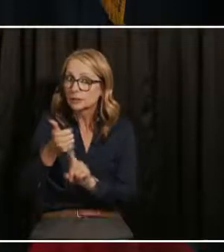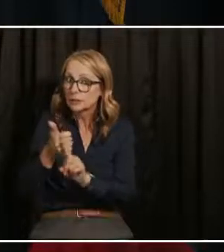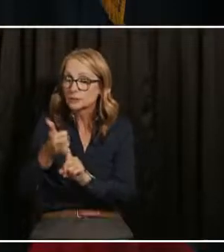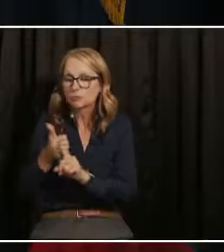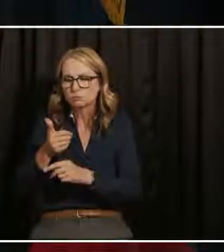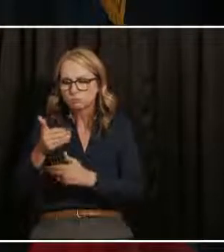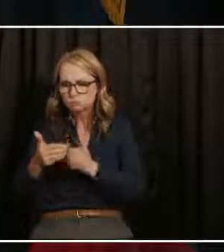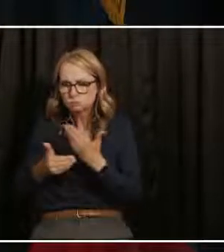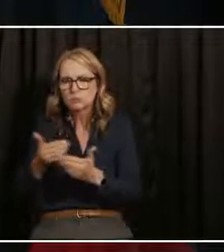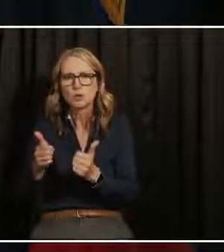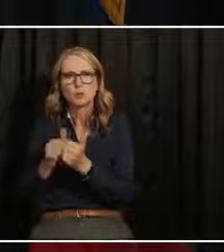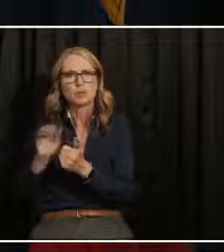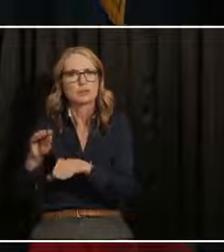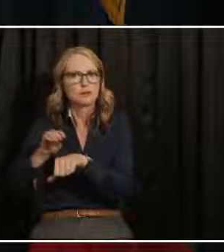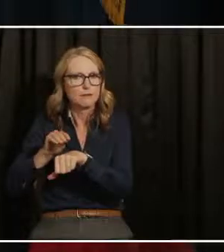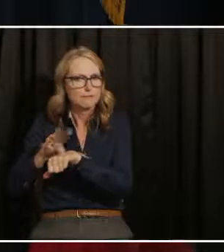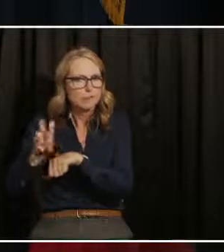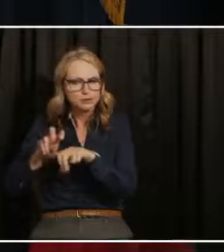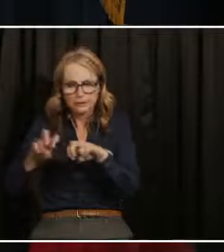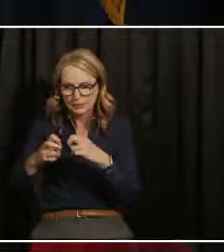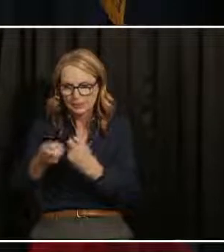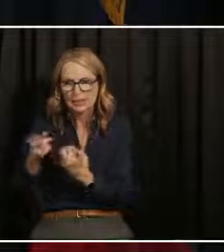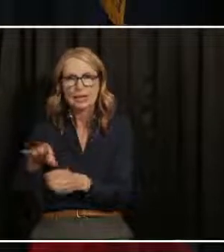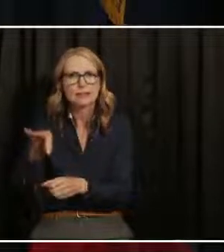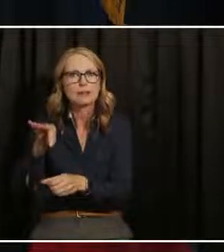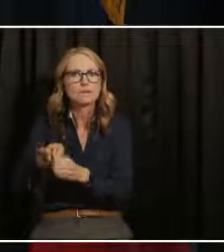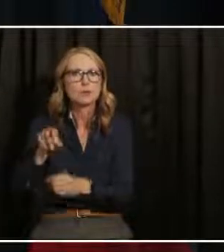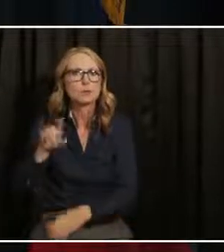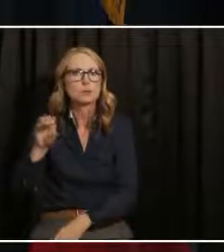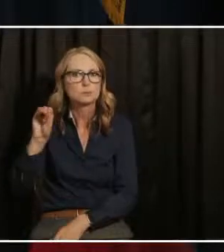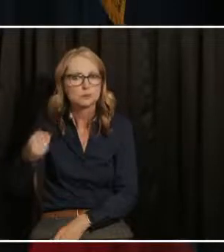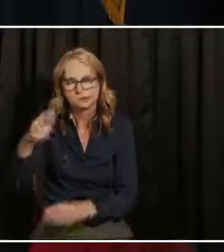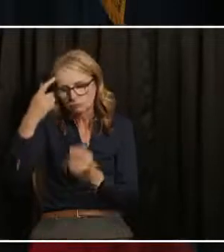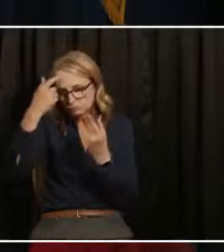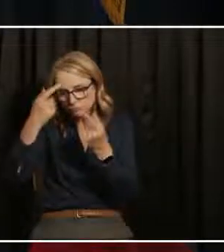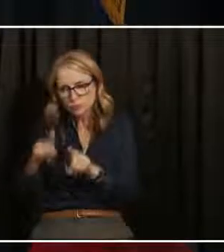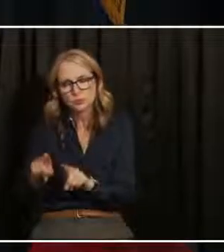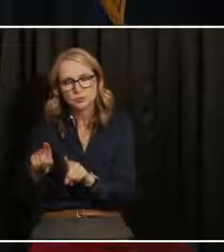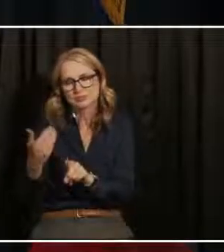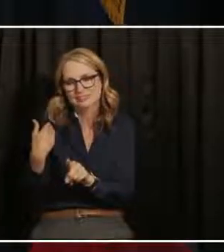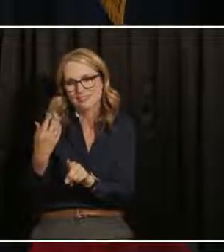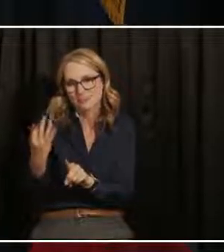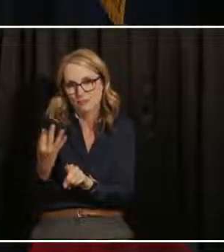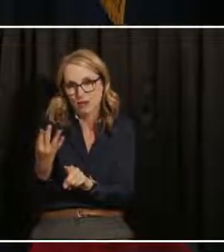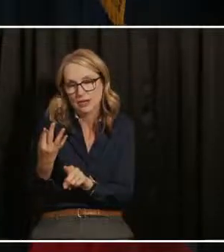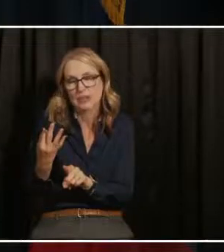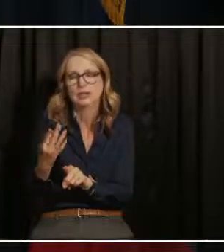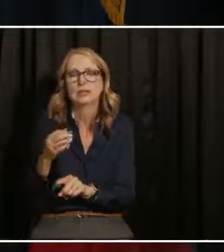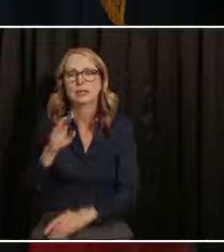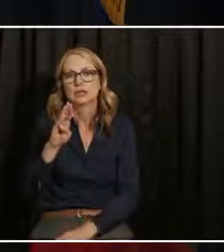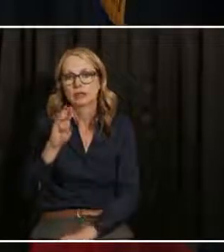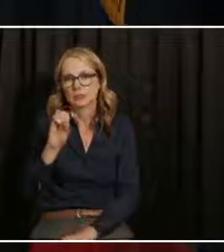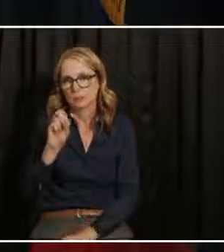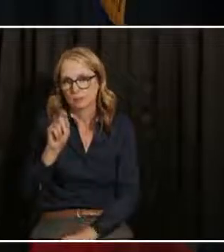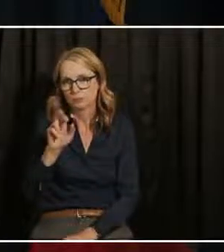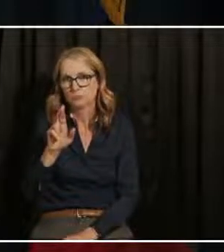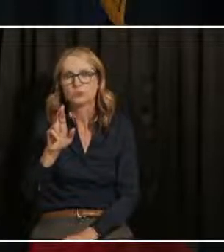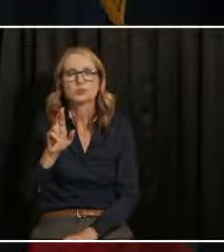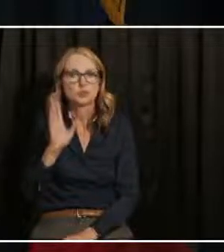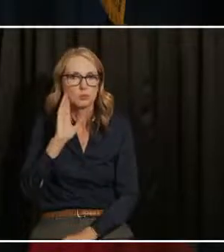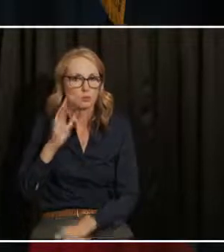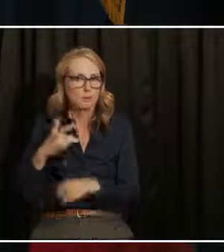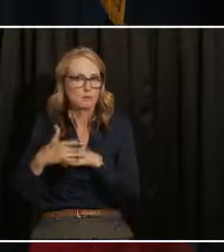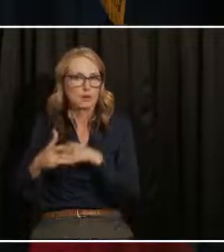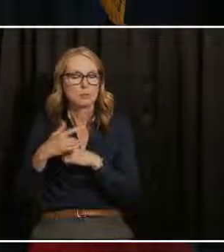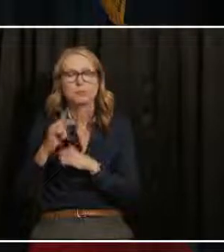their advisory committee voting unanimously last Friday for the vaccine booster, a third dose to be available for